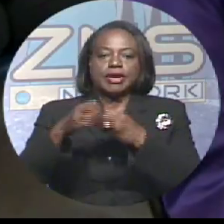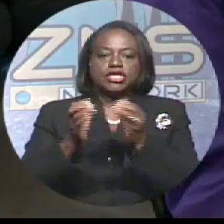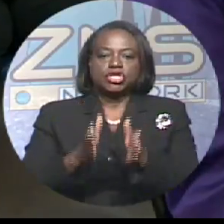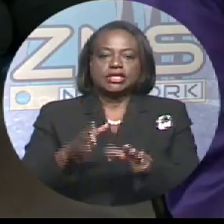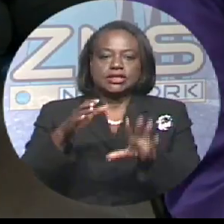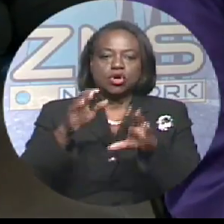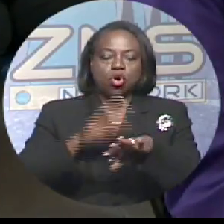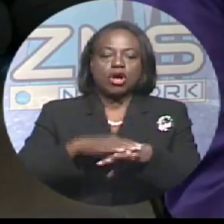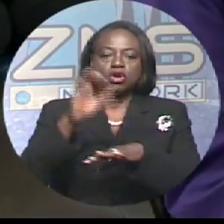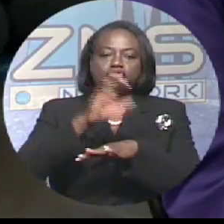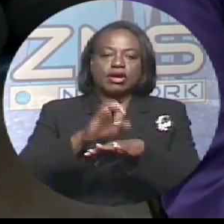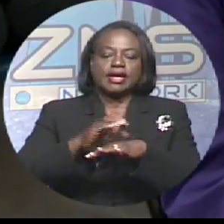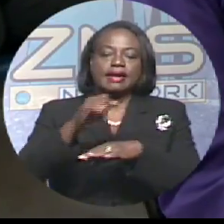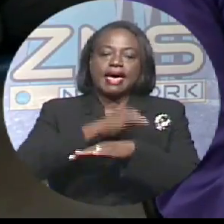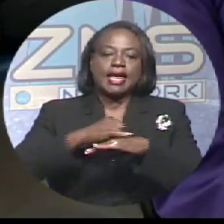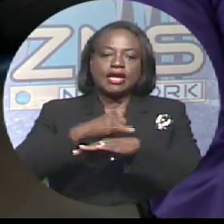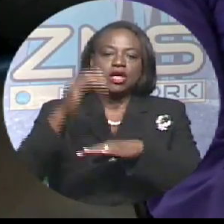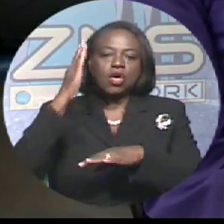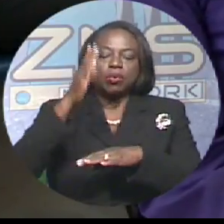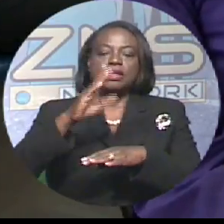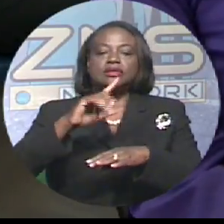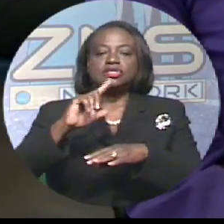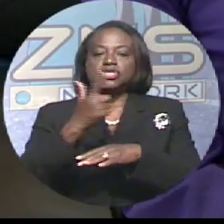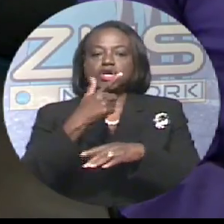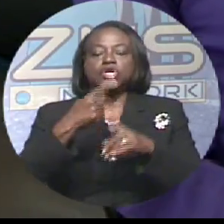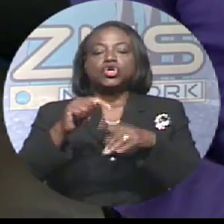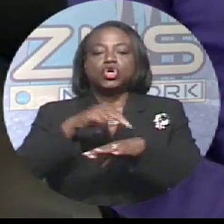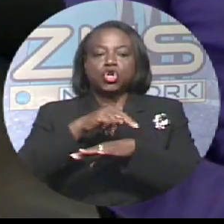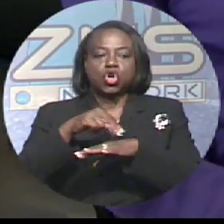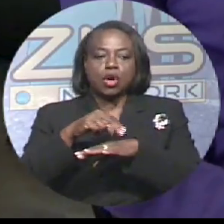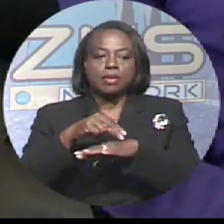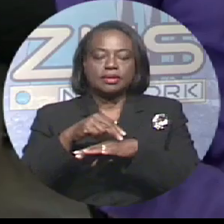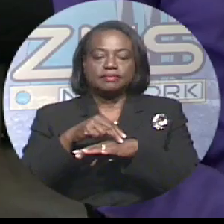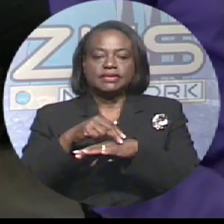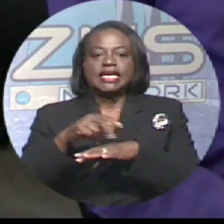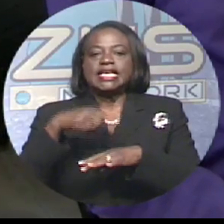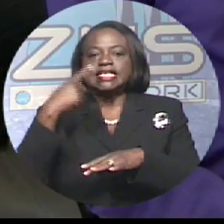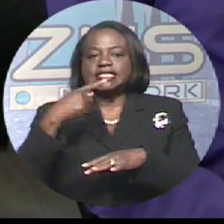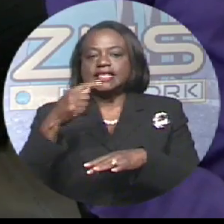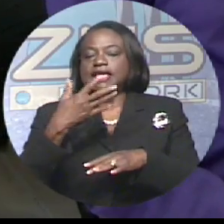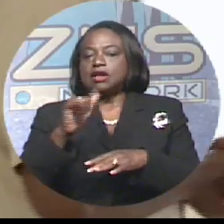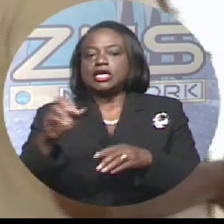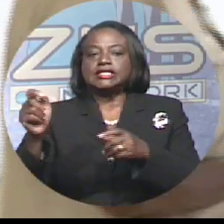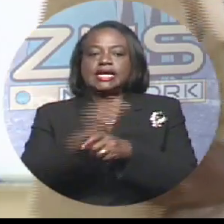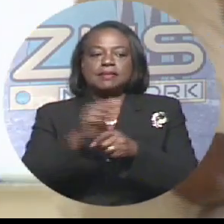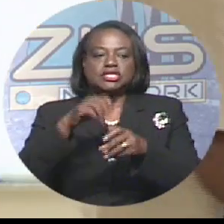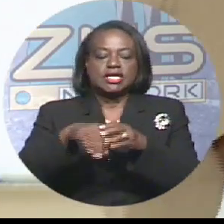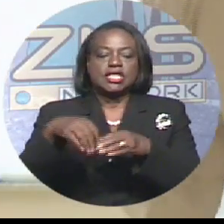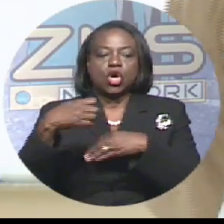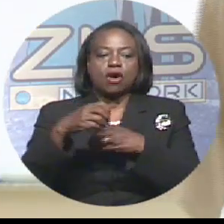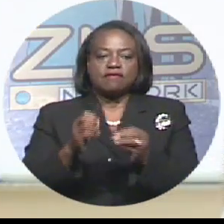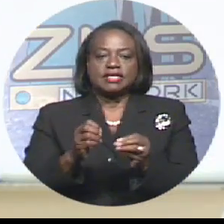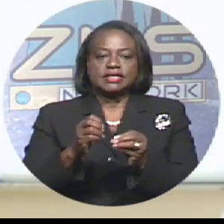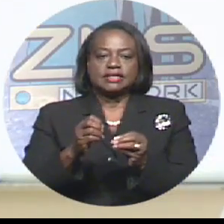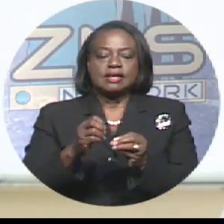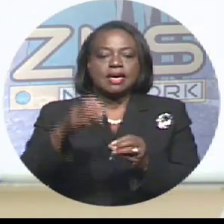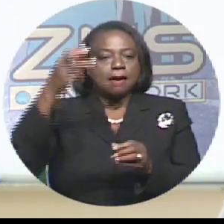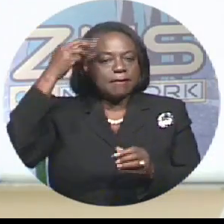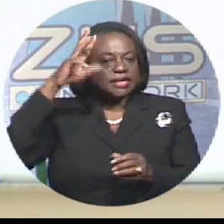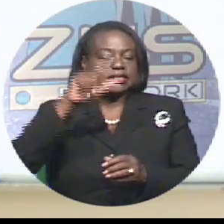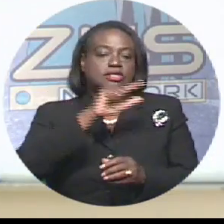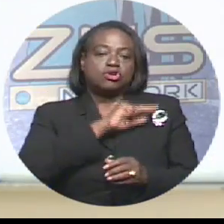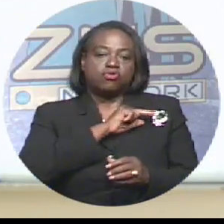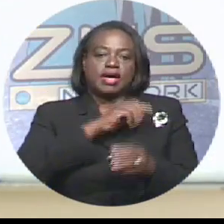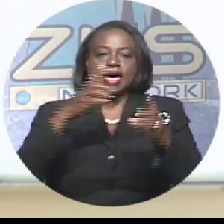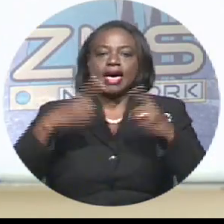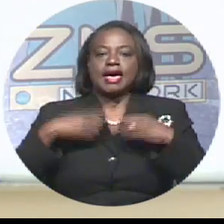She says the island administrator in particular has been hampered in her efforts because of damages to her office. Minister Gray, who also held a